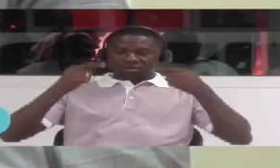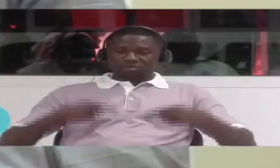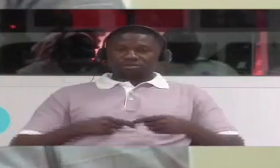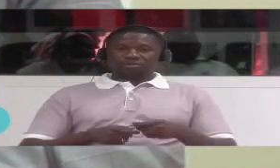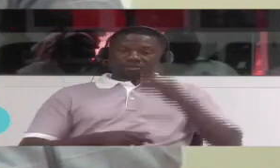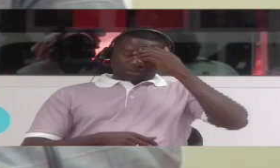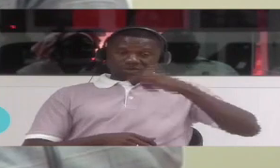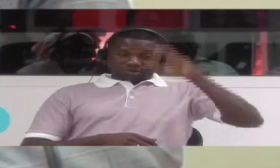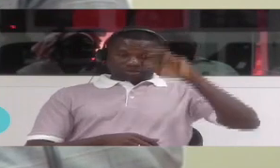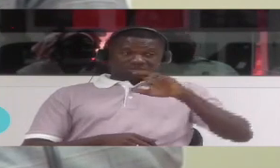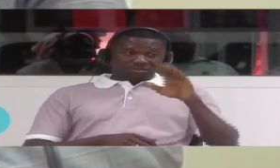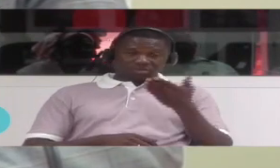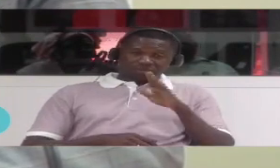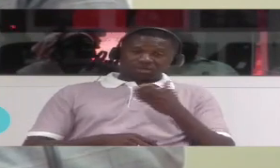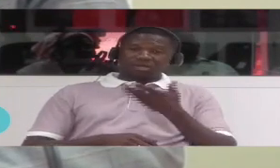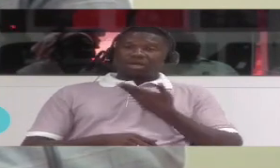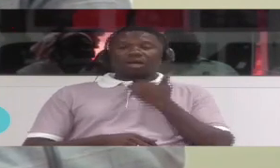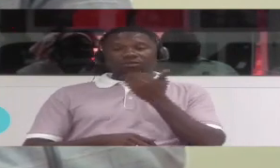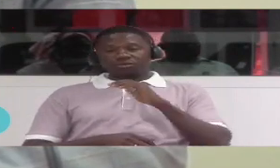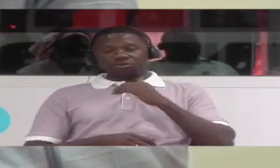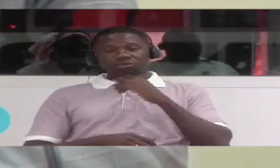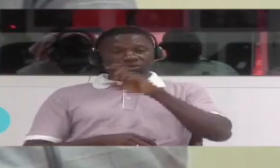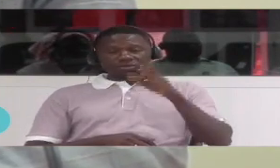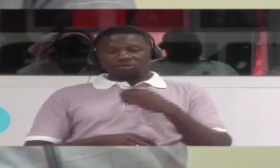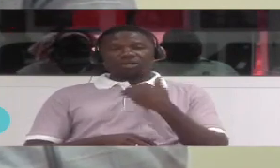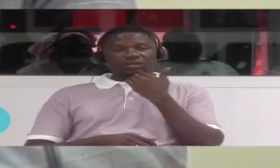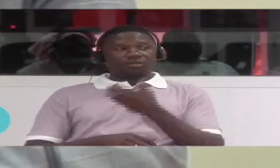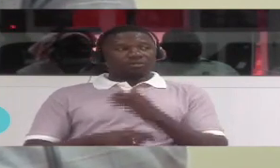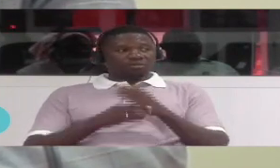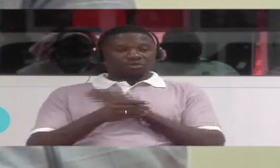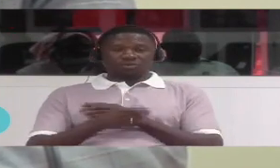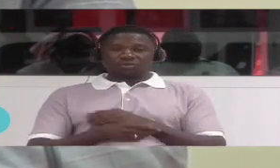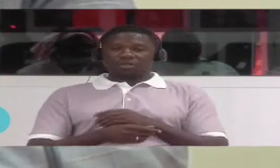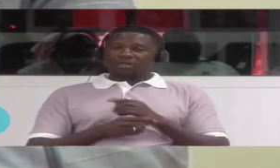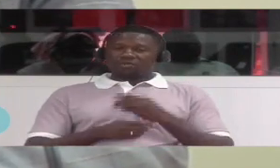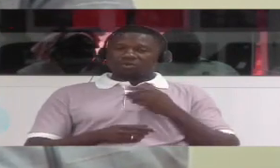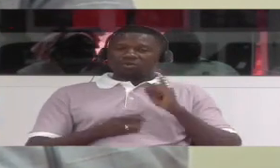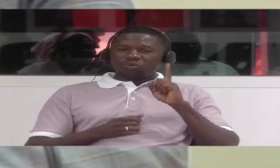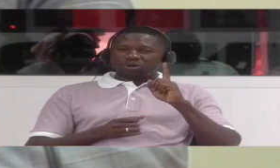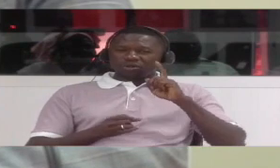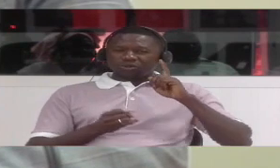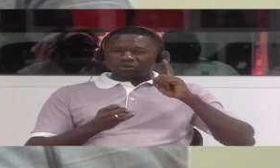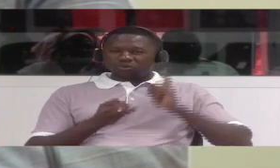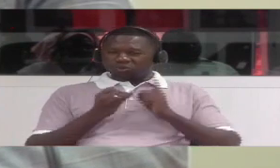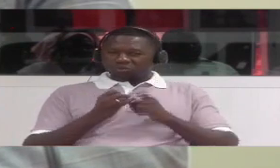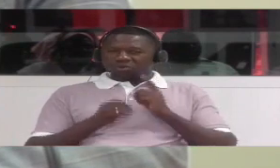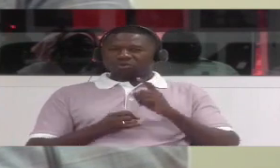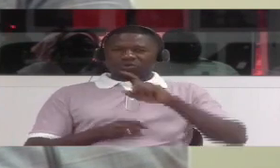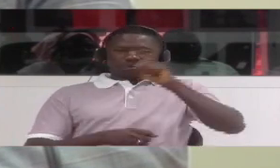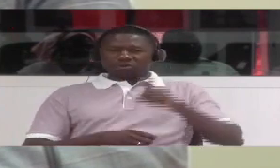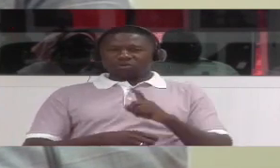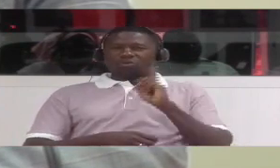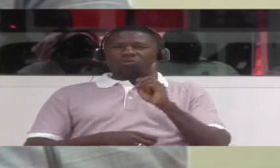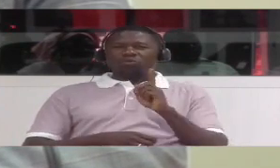Commissioners, maybe have some questions to ask. Before that, I have one quick question. What role did the Gambia